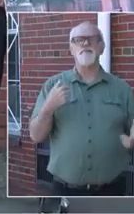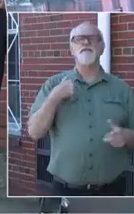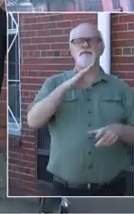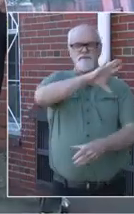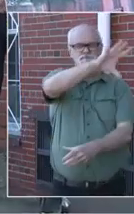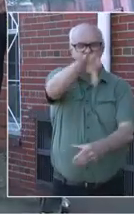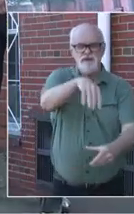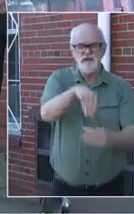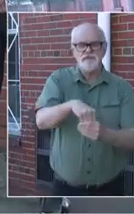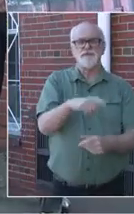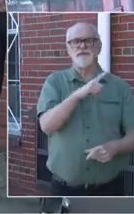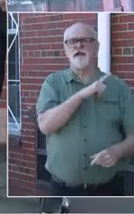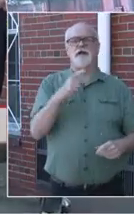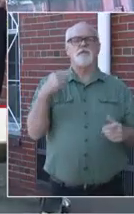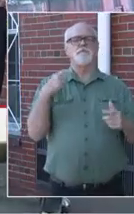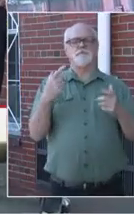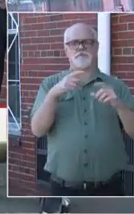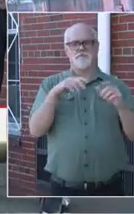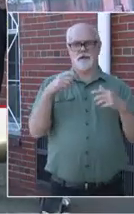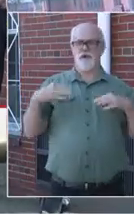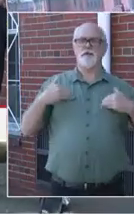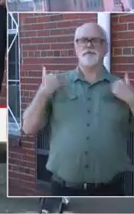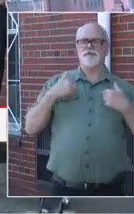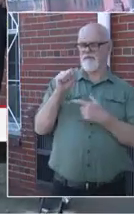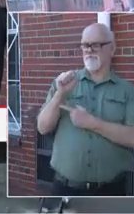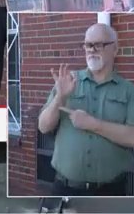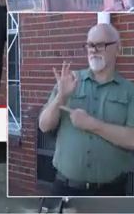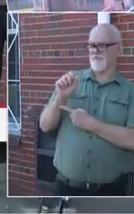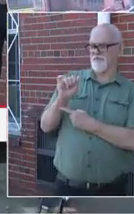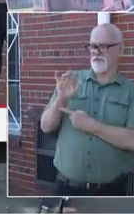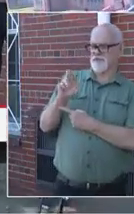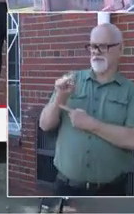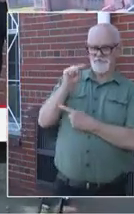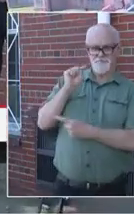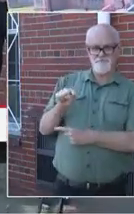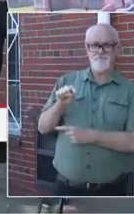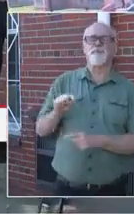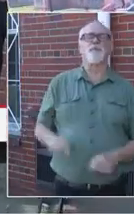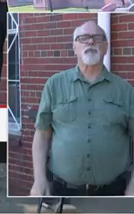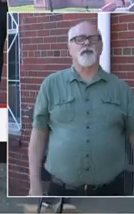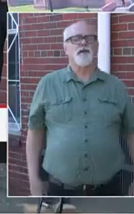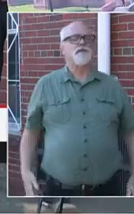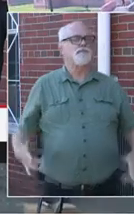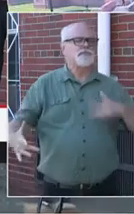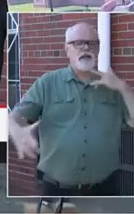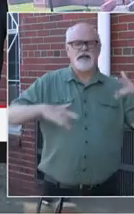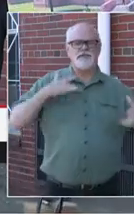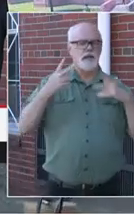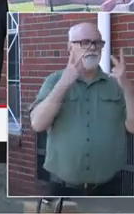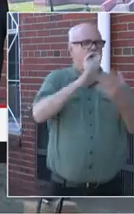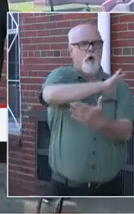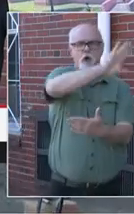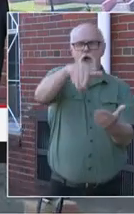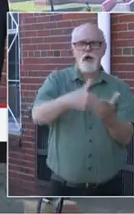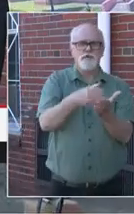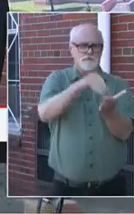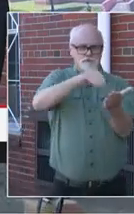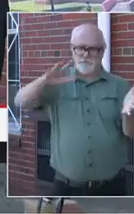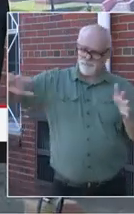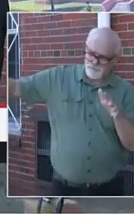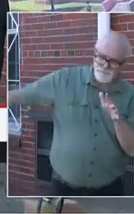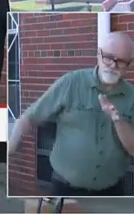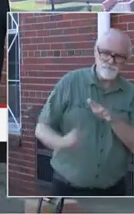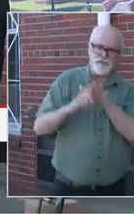week welcoming our young people to the start of a great school year, and it's great to see all of you here. I want to